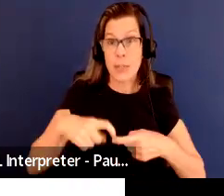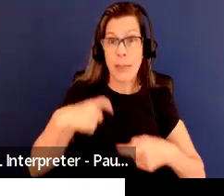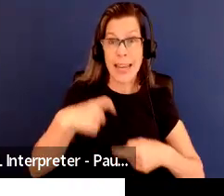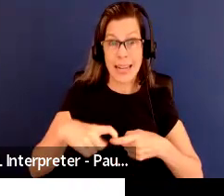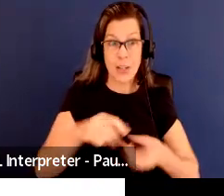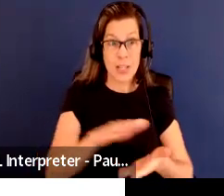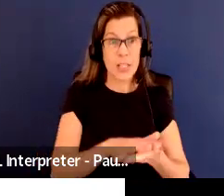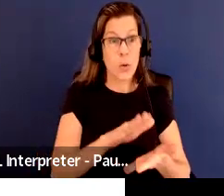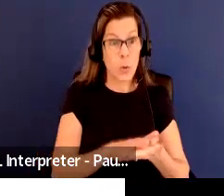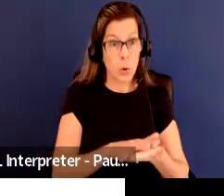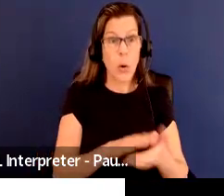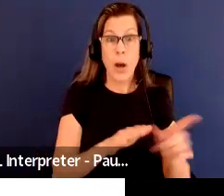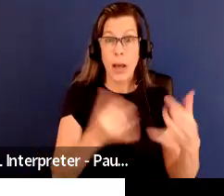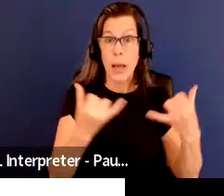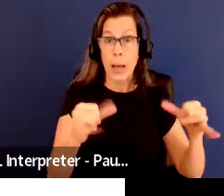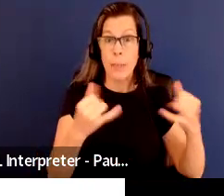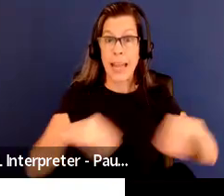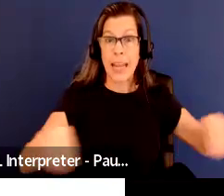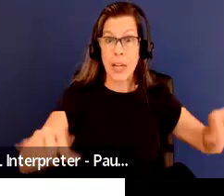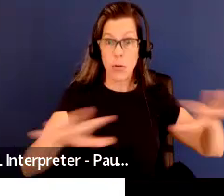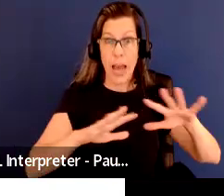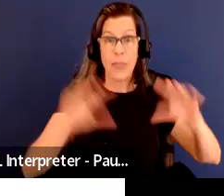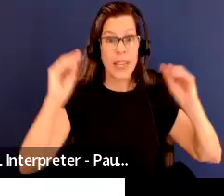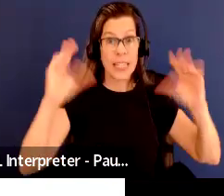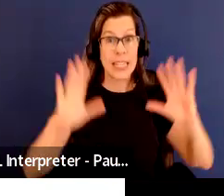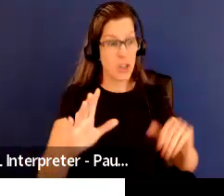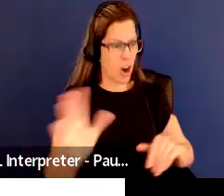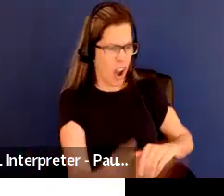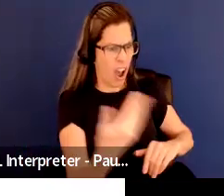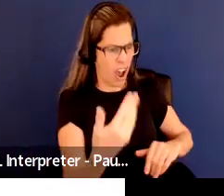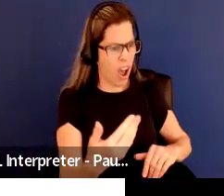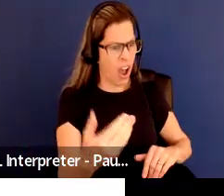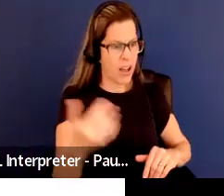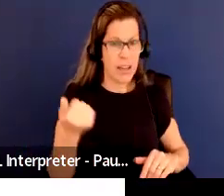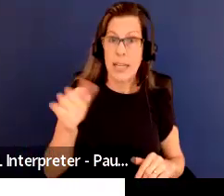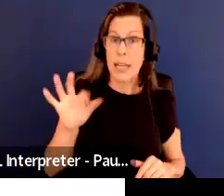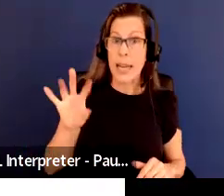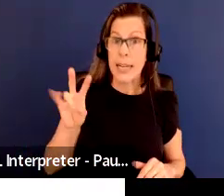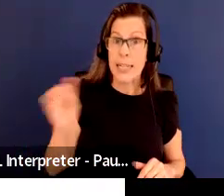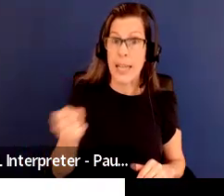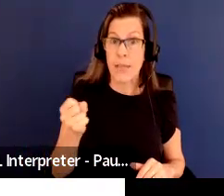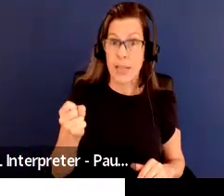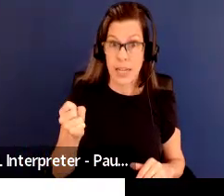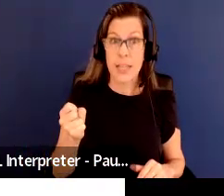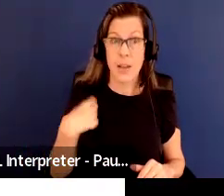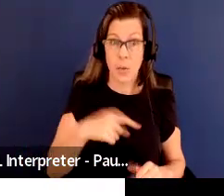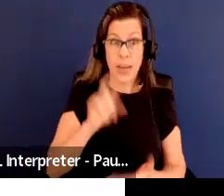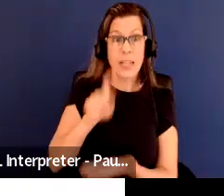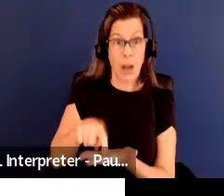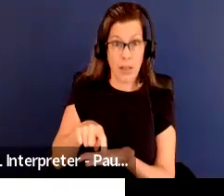the playground. This was in the 70s. And while we acknowledge that Spanish is the language